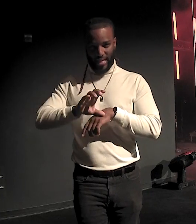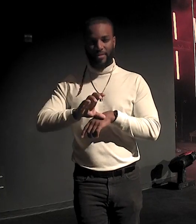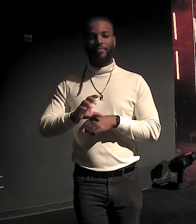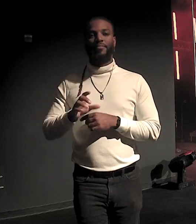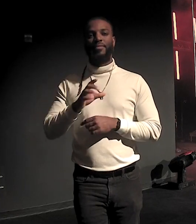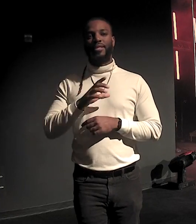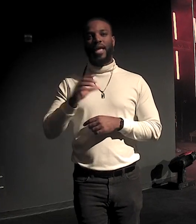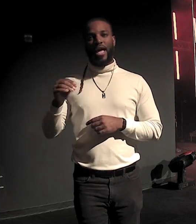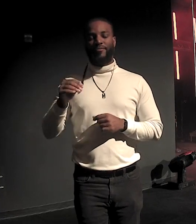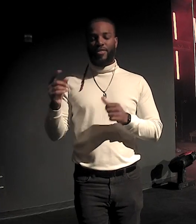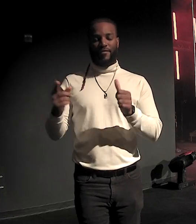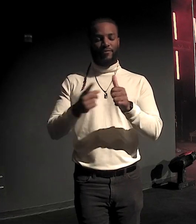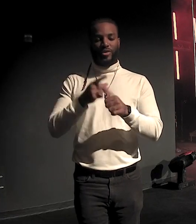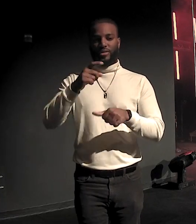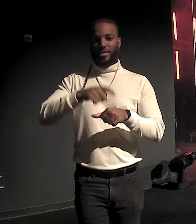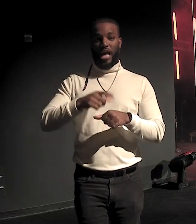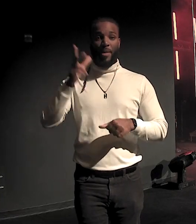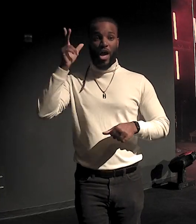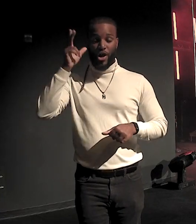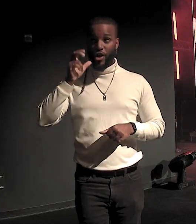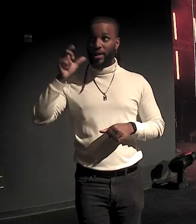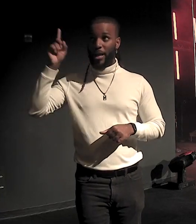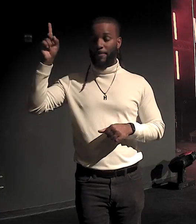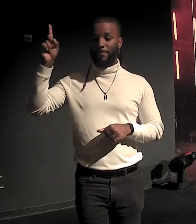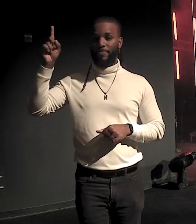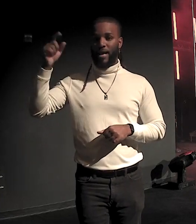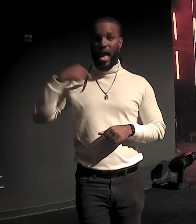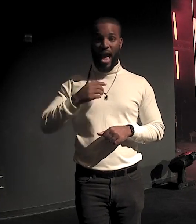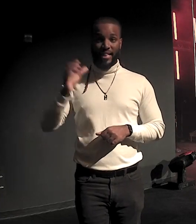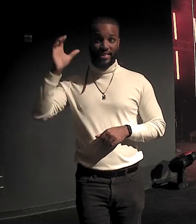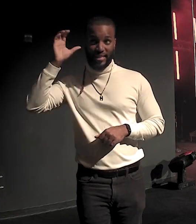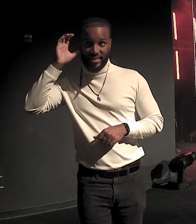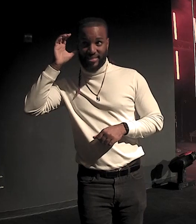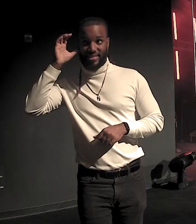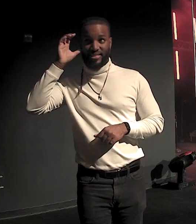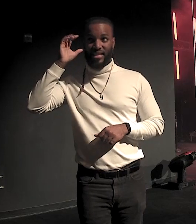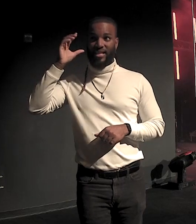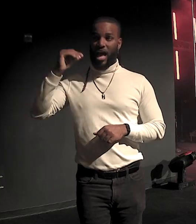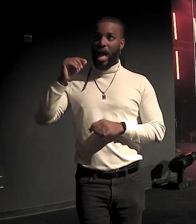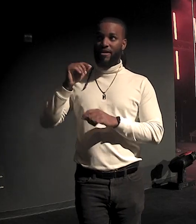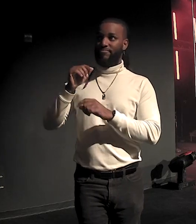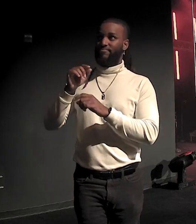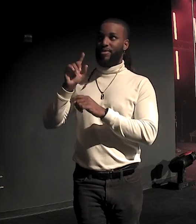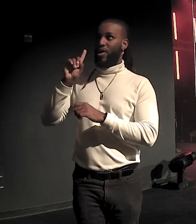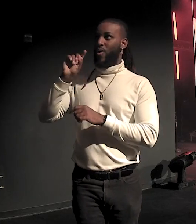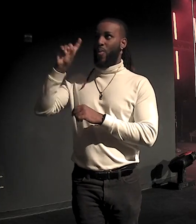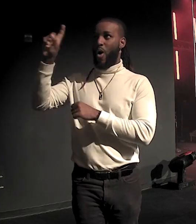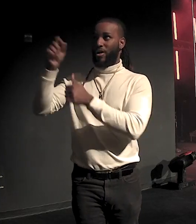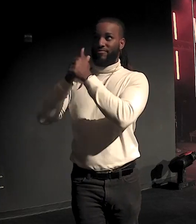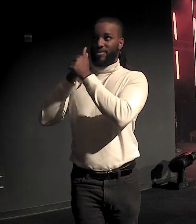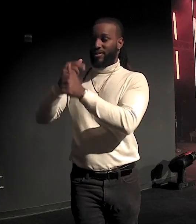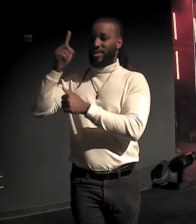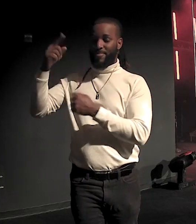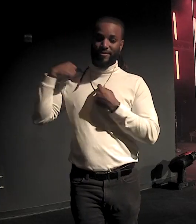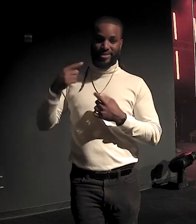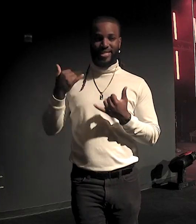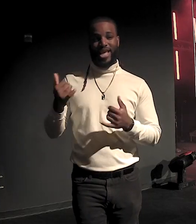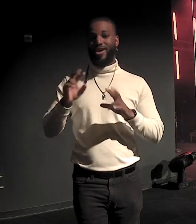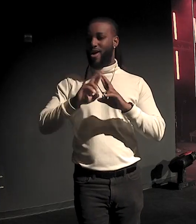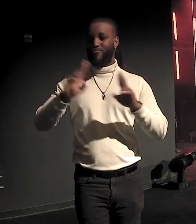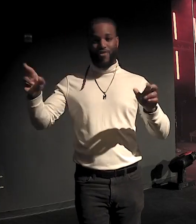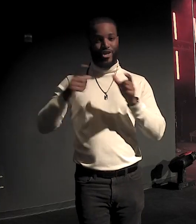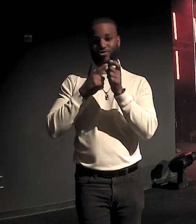And for the first time, I heard him and I listened, and I've been walking towards him ever since. And now I am ready to